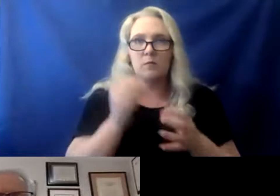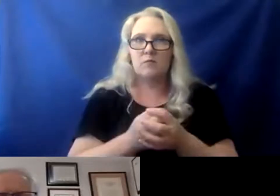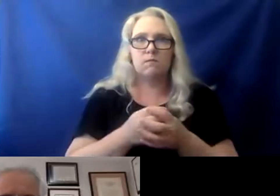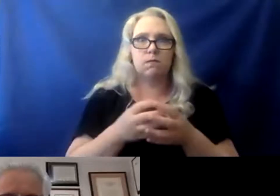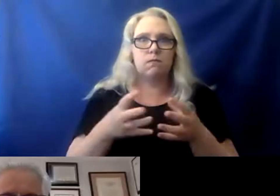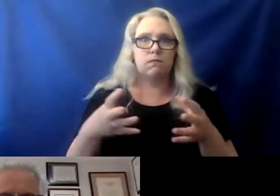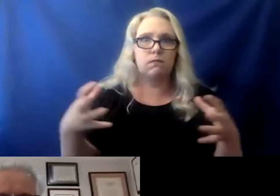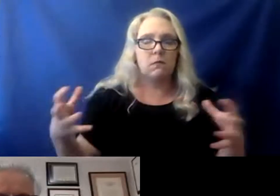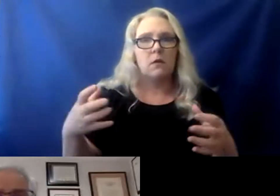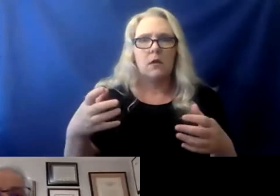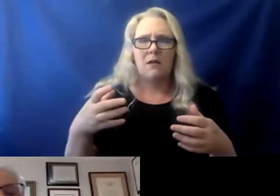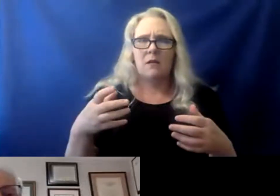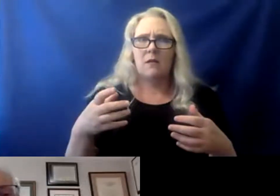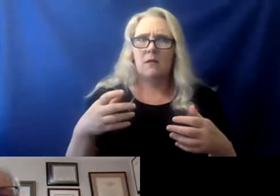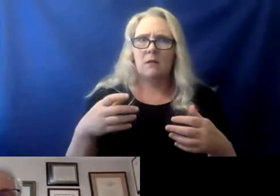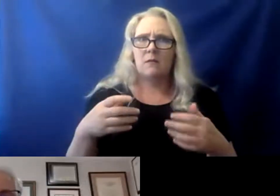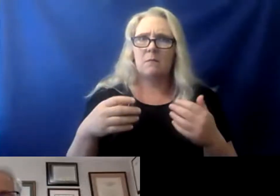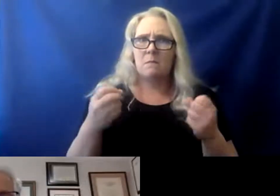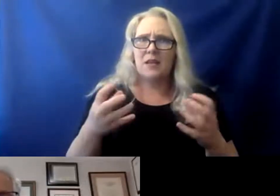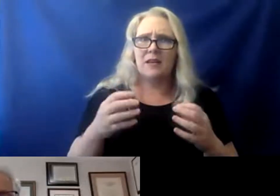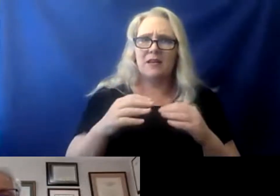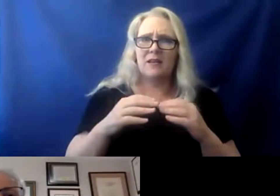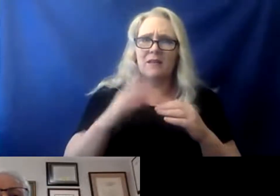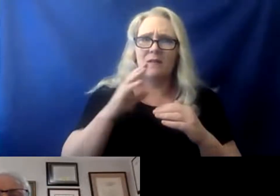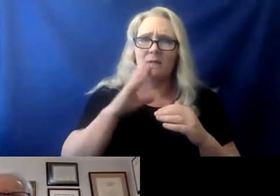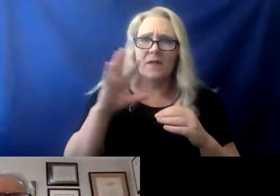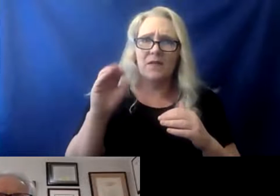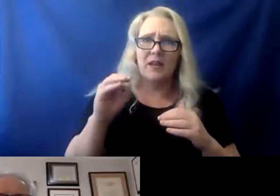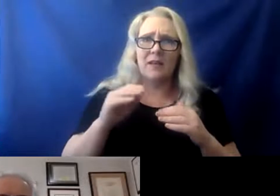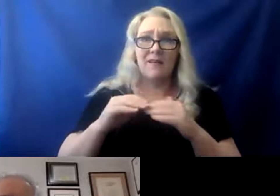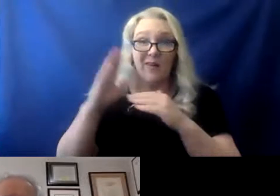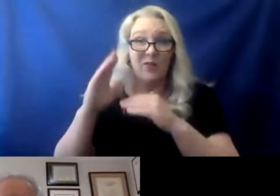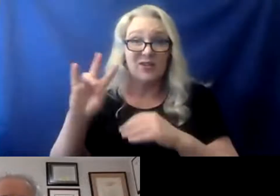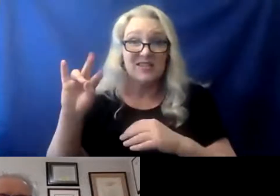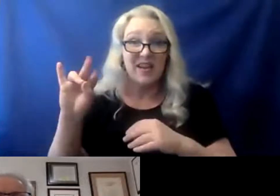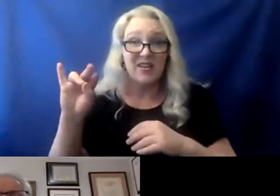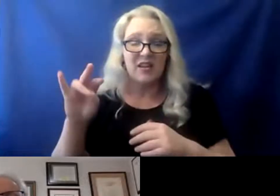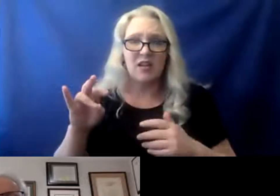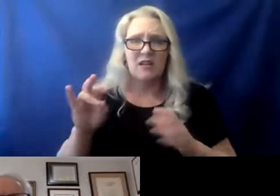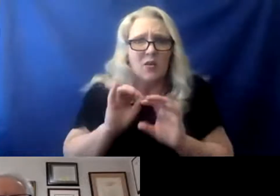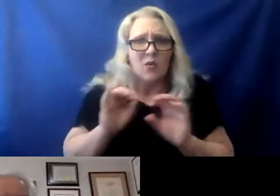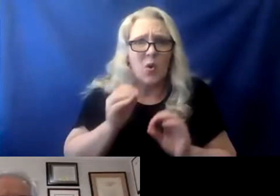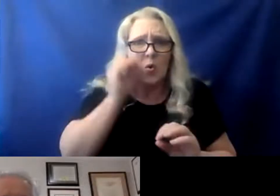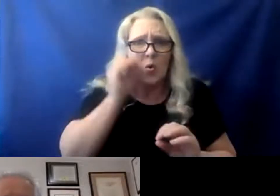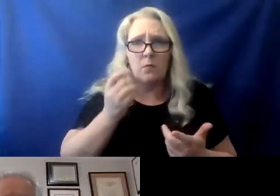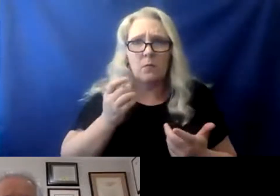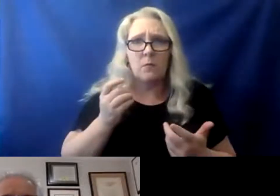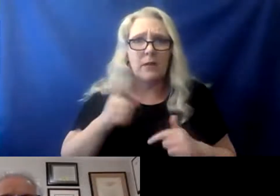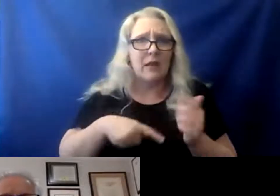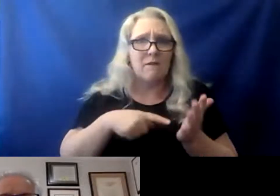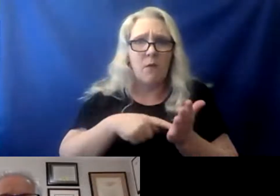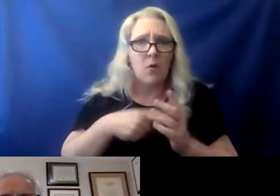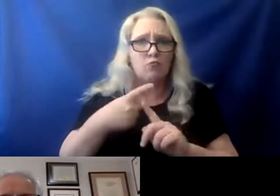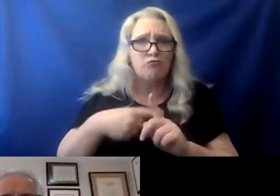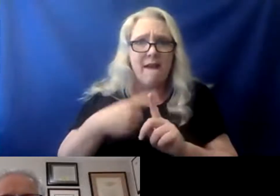are 50 and over, even 70 and over, who are either homeless, cannot afford